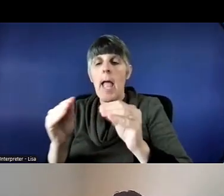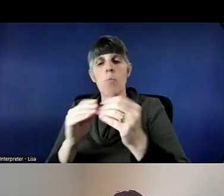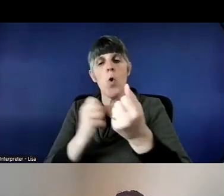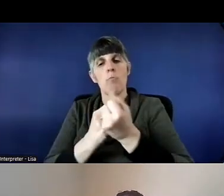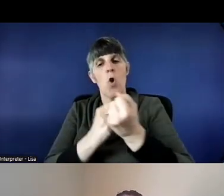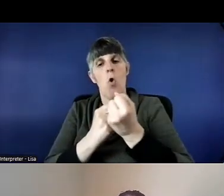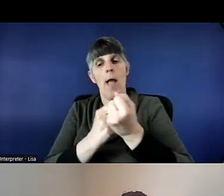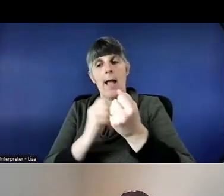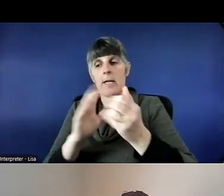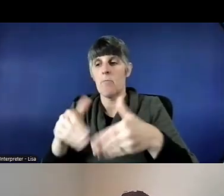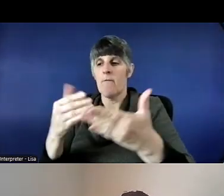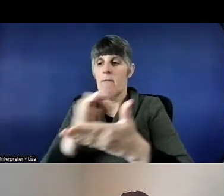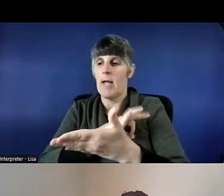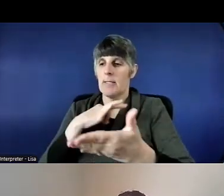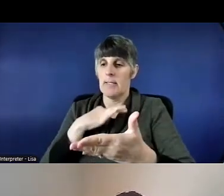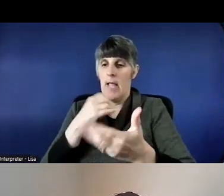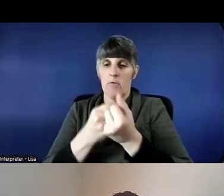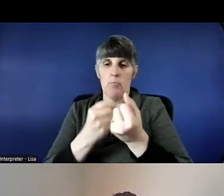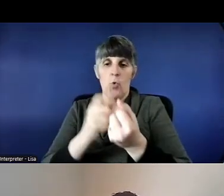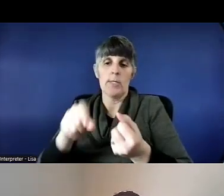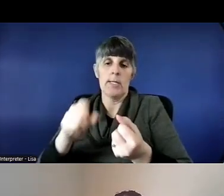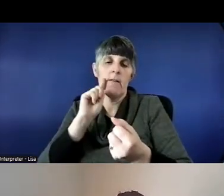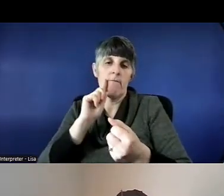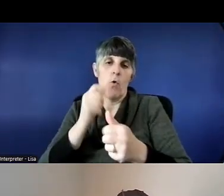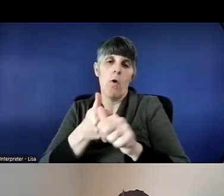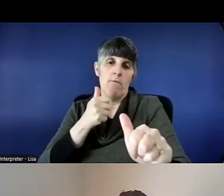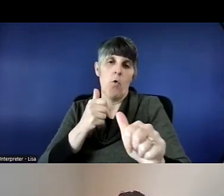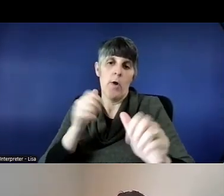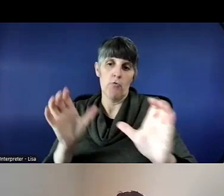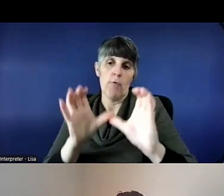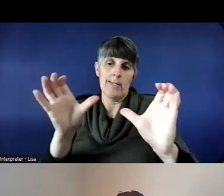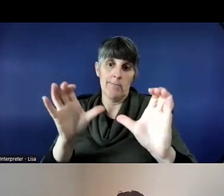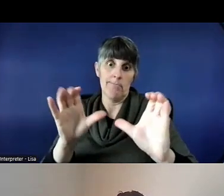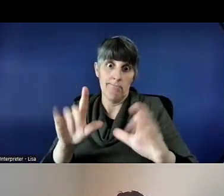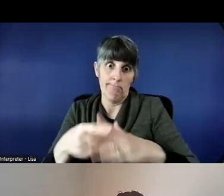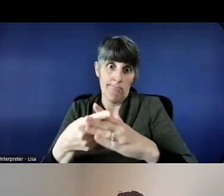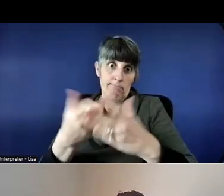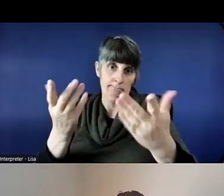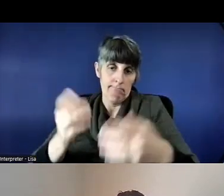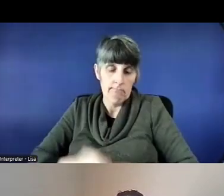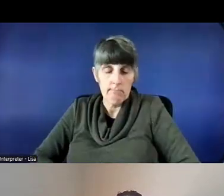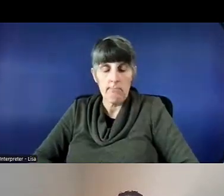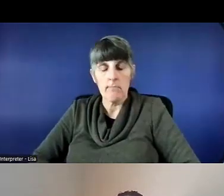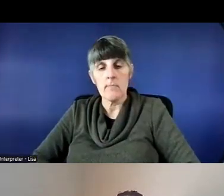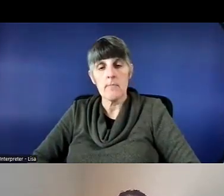giving staff the supports they need to prevent crises from occurring in the first place.